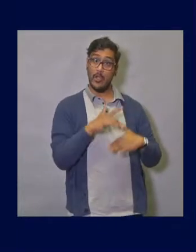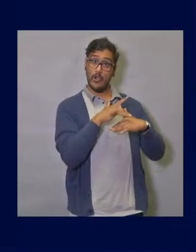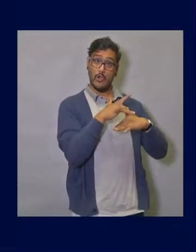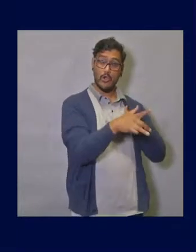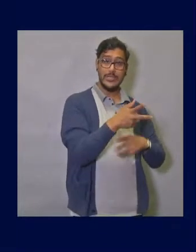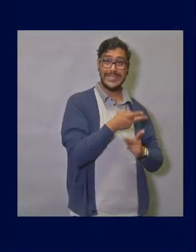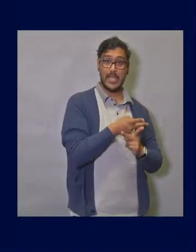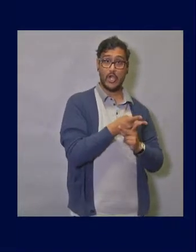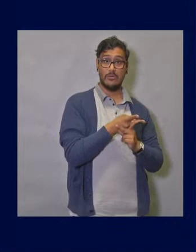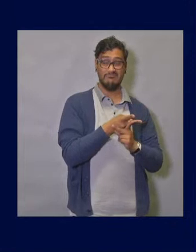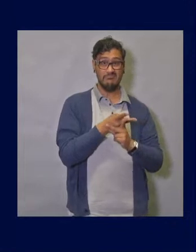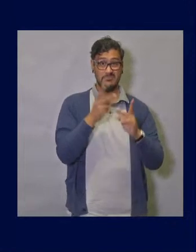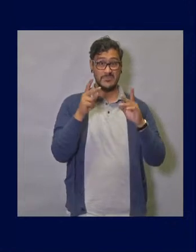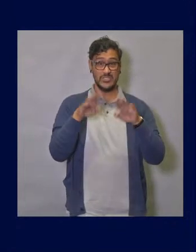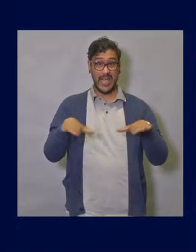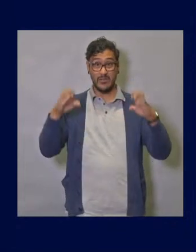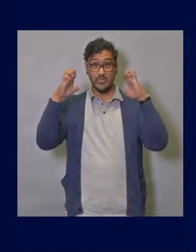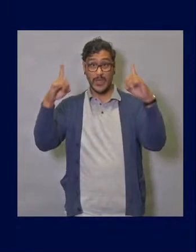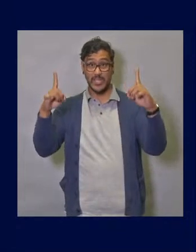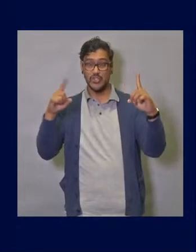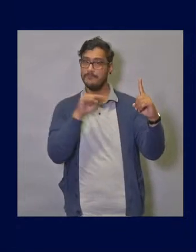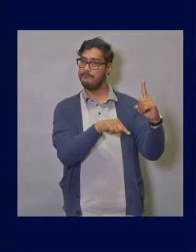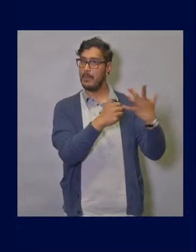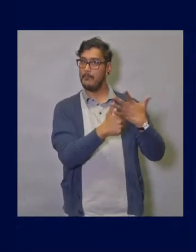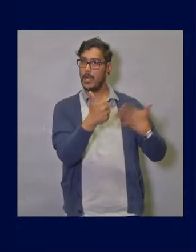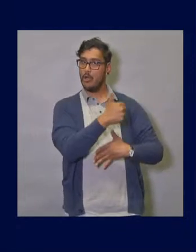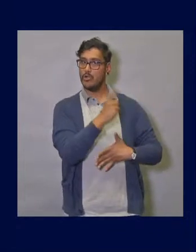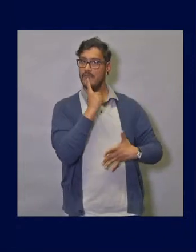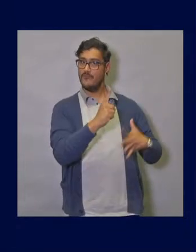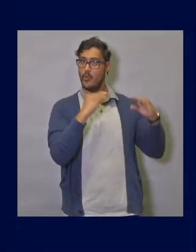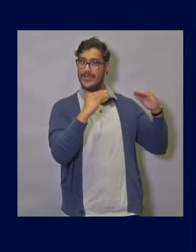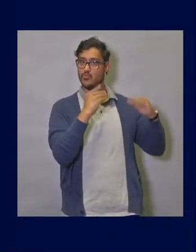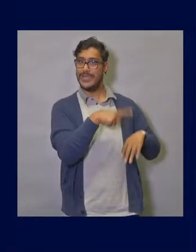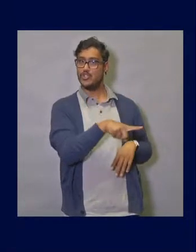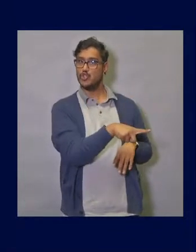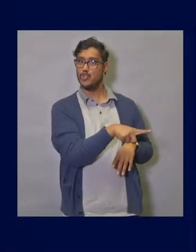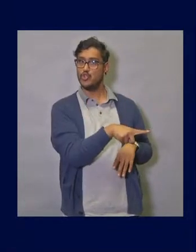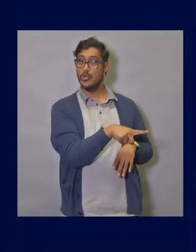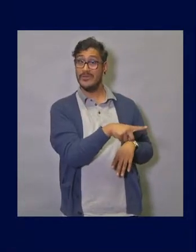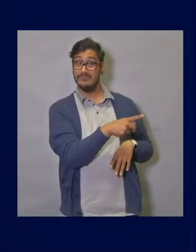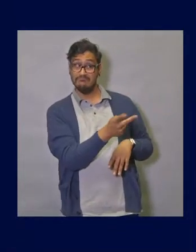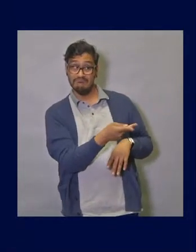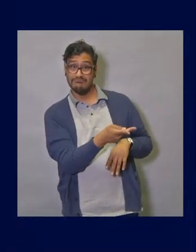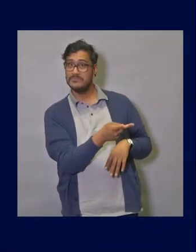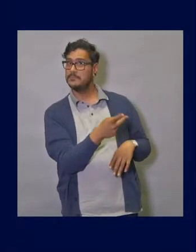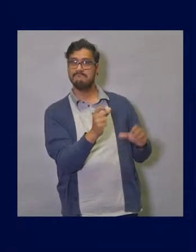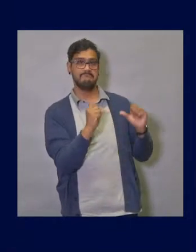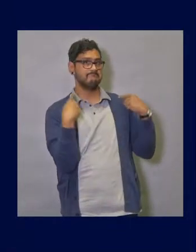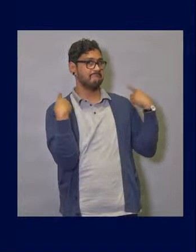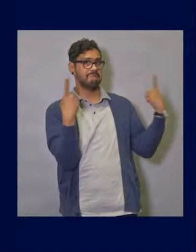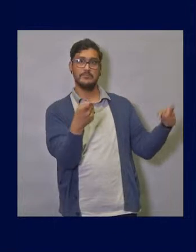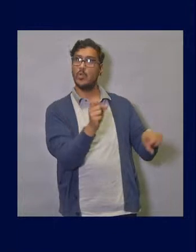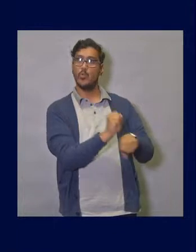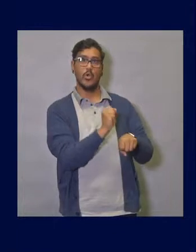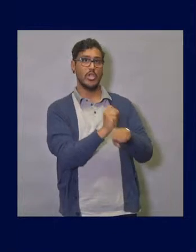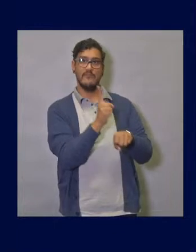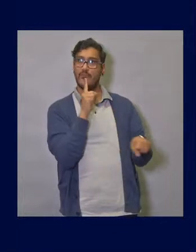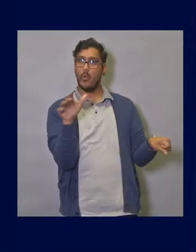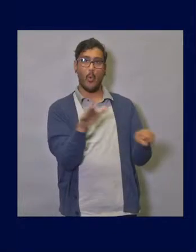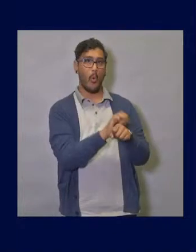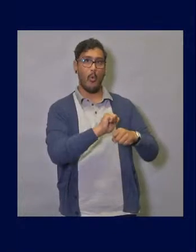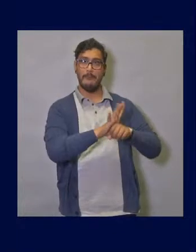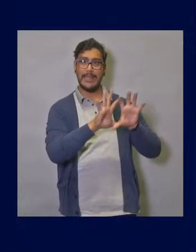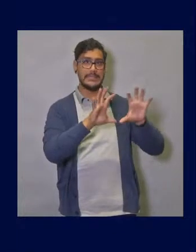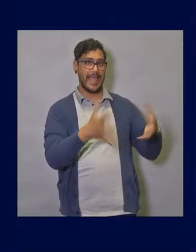are a particular priority for vaccination, since this group has been working throughout the entire duration of the pandemic and,